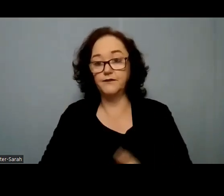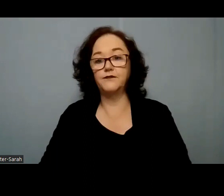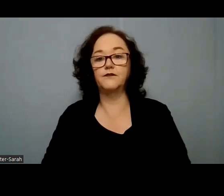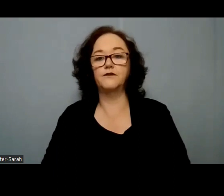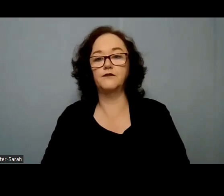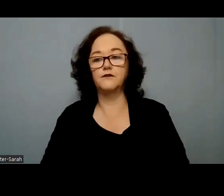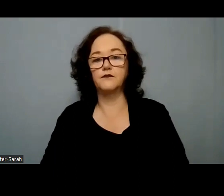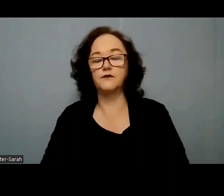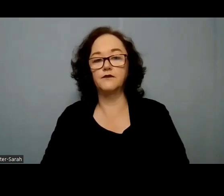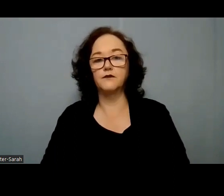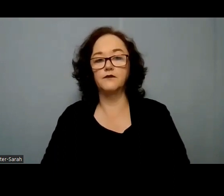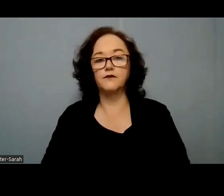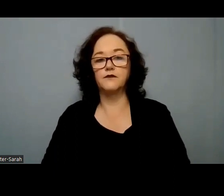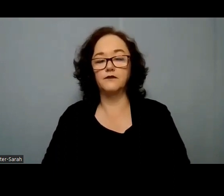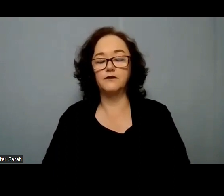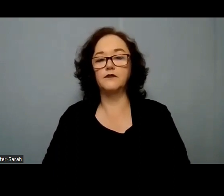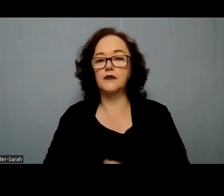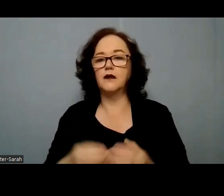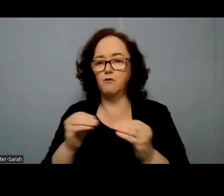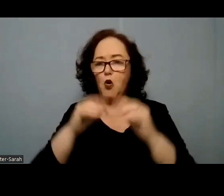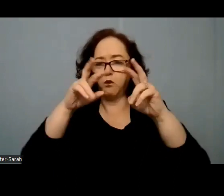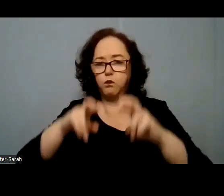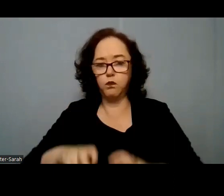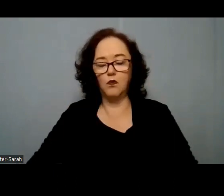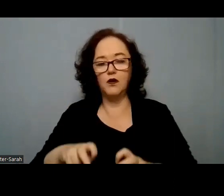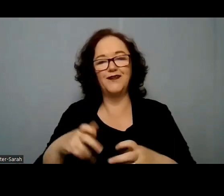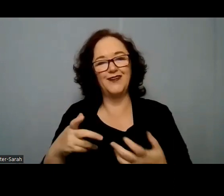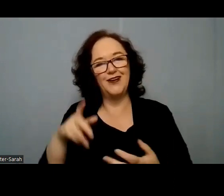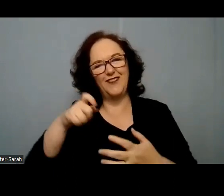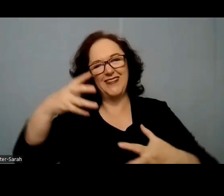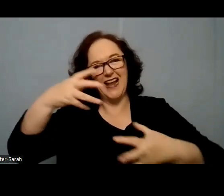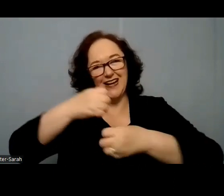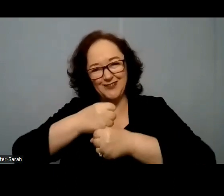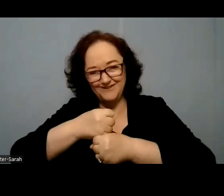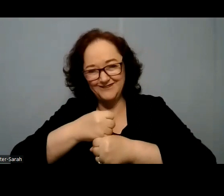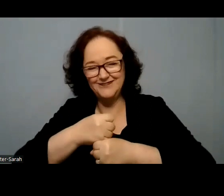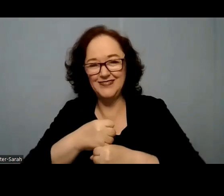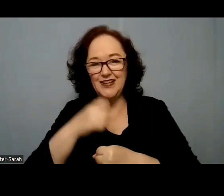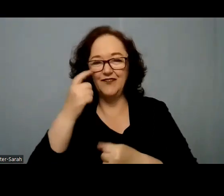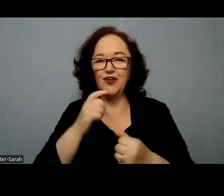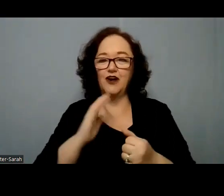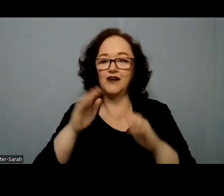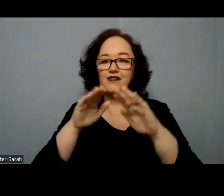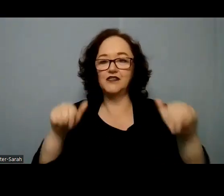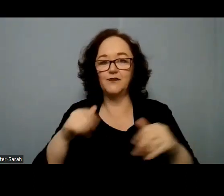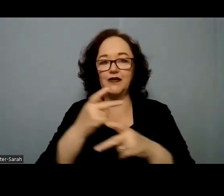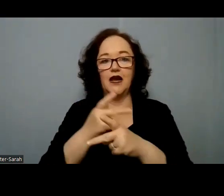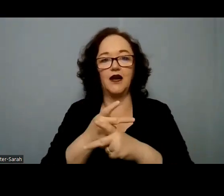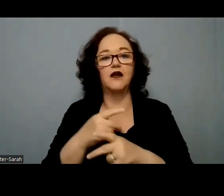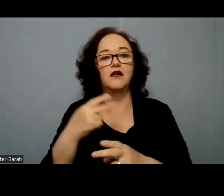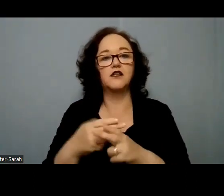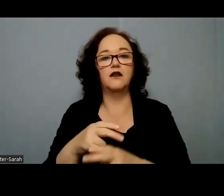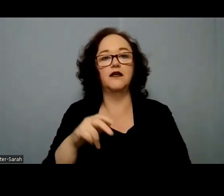And diving deeper, of course, we need an acronym for our system of care, and that is KPI, our